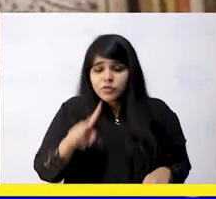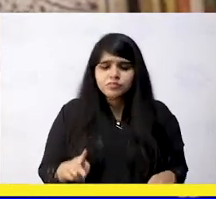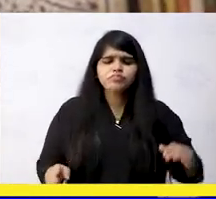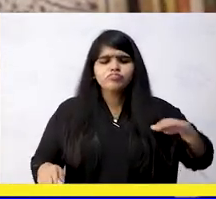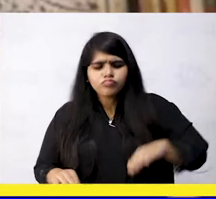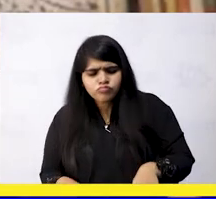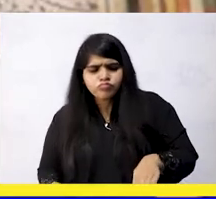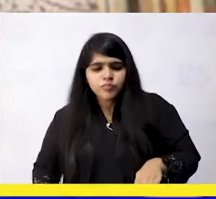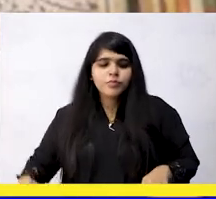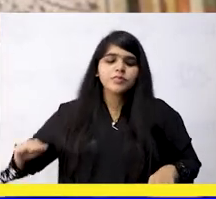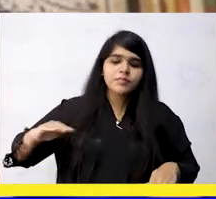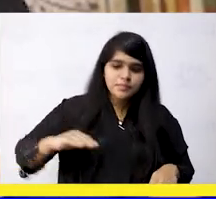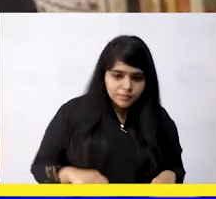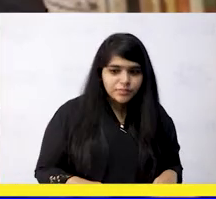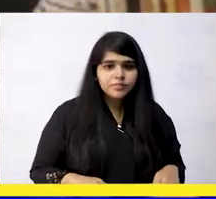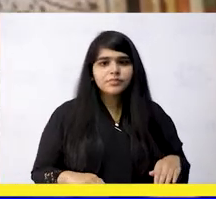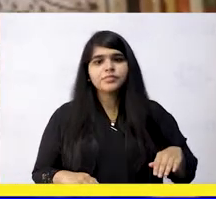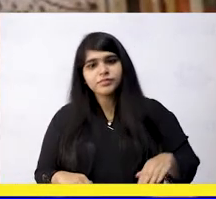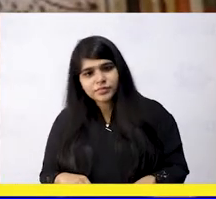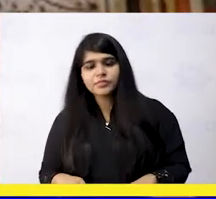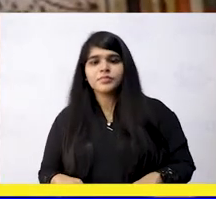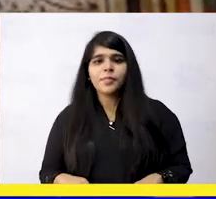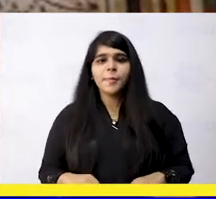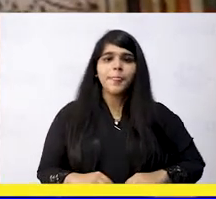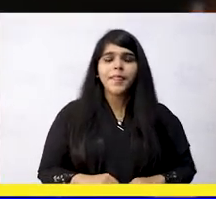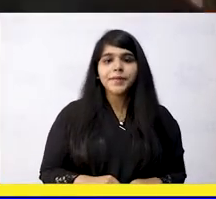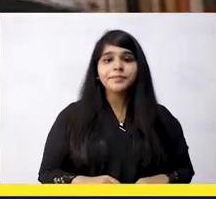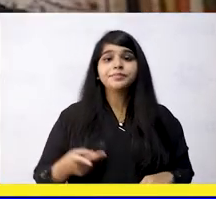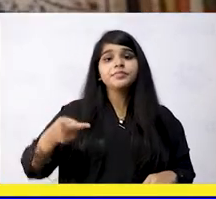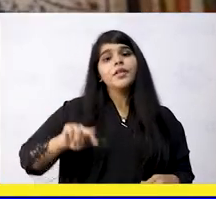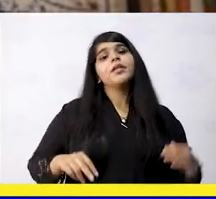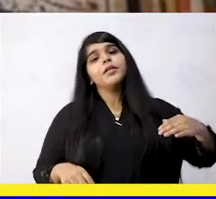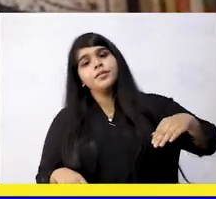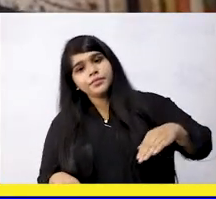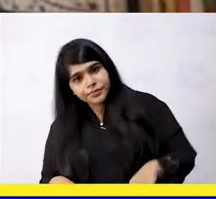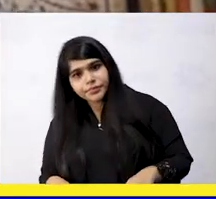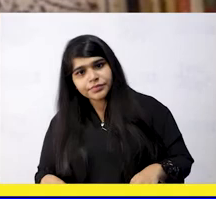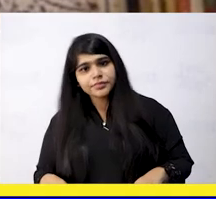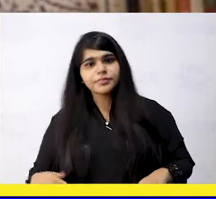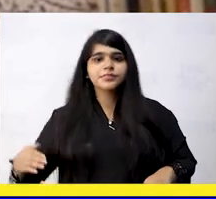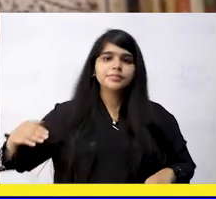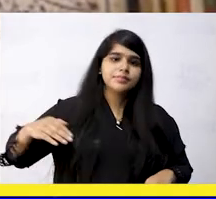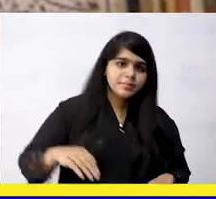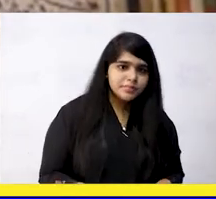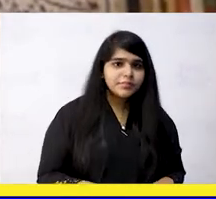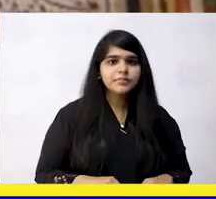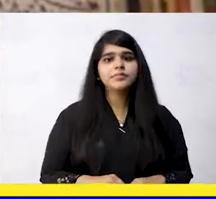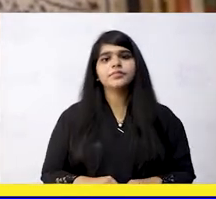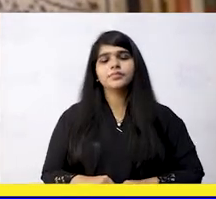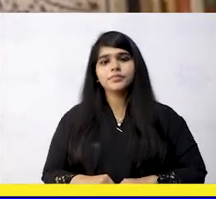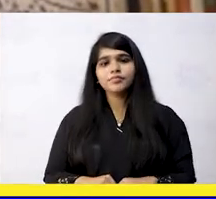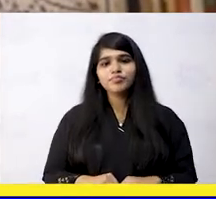tortoise, moving an arm and then the other arm